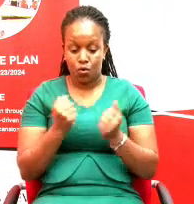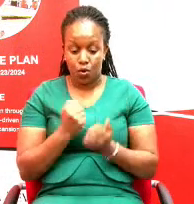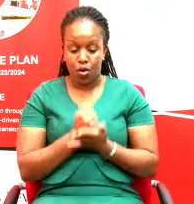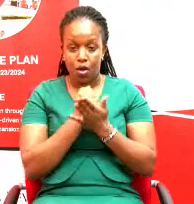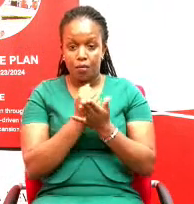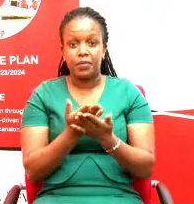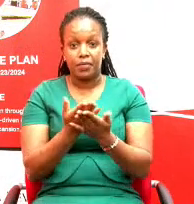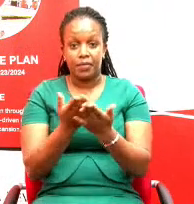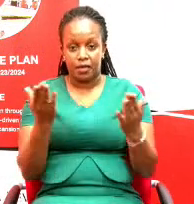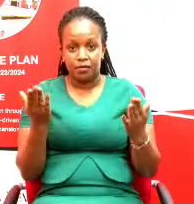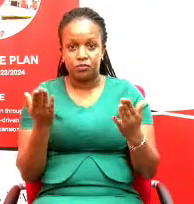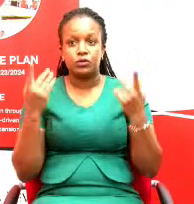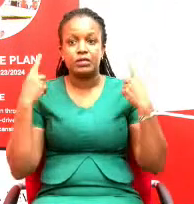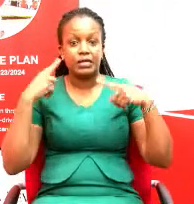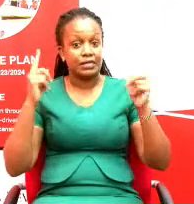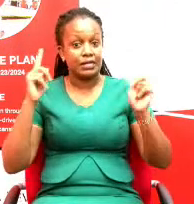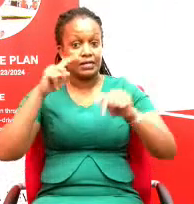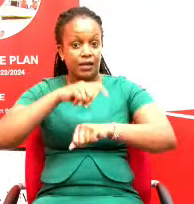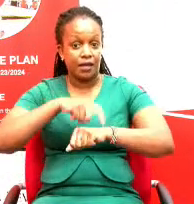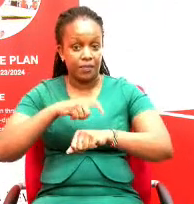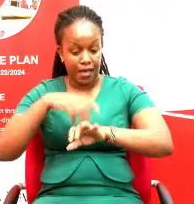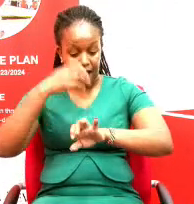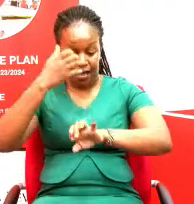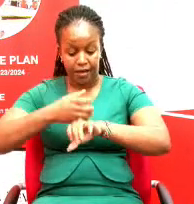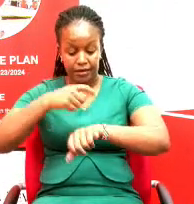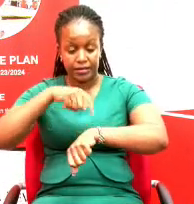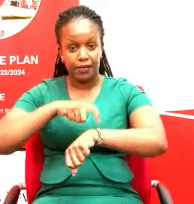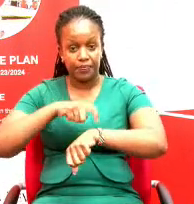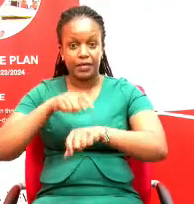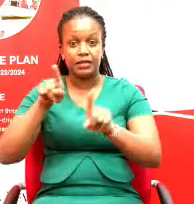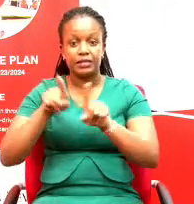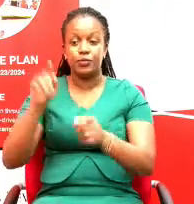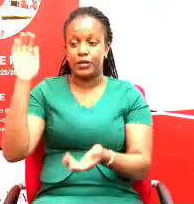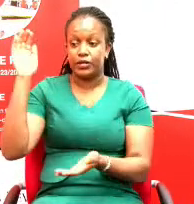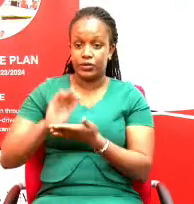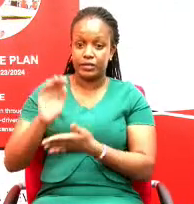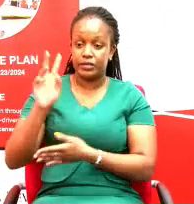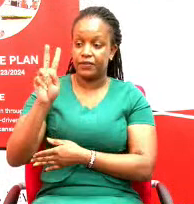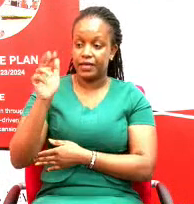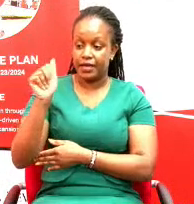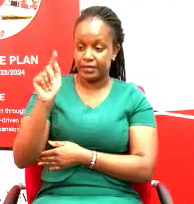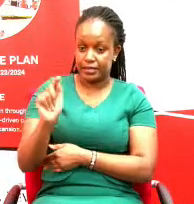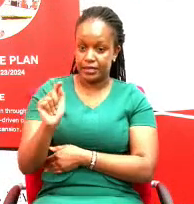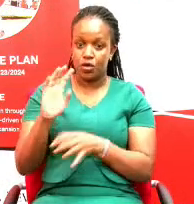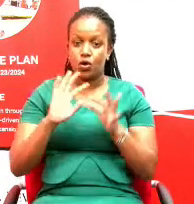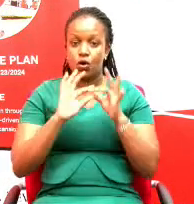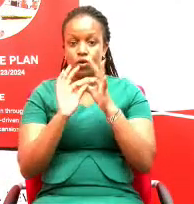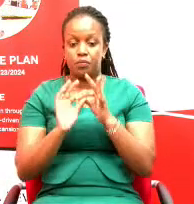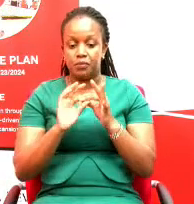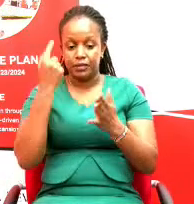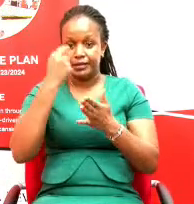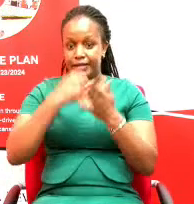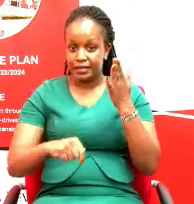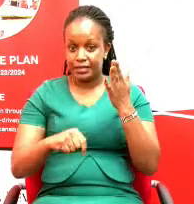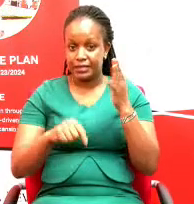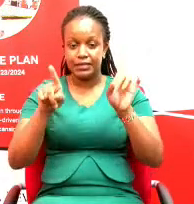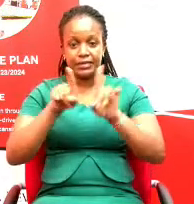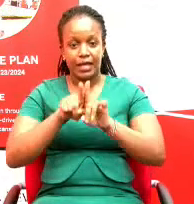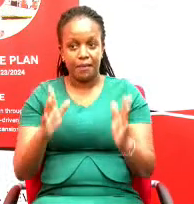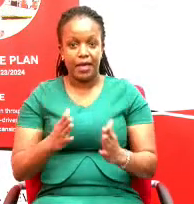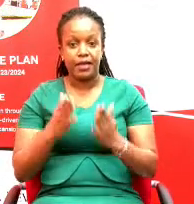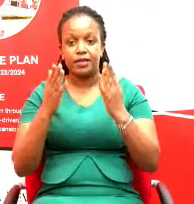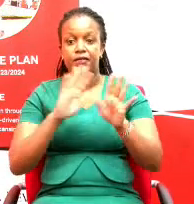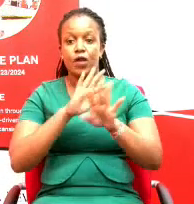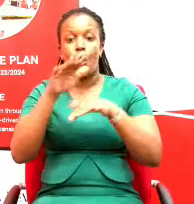through the hard times, and including the reduction of VAT, corporate tax, by giving